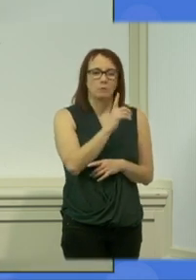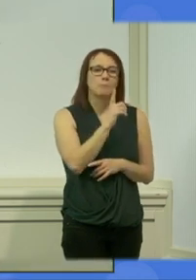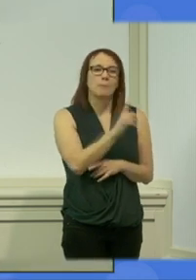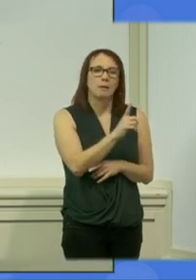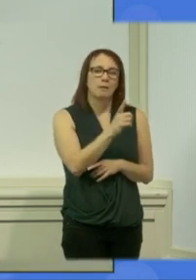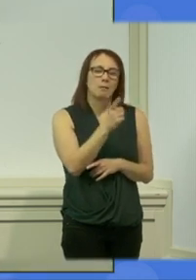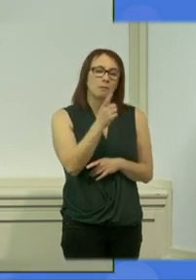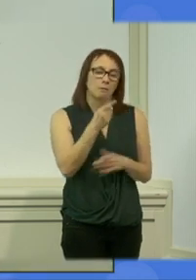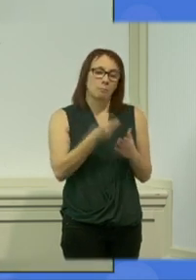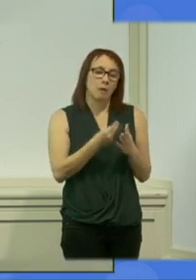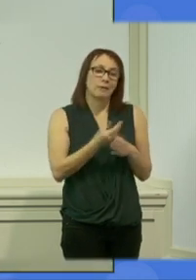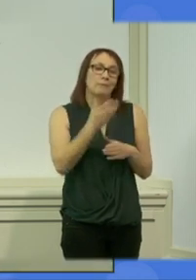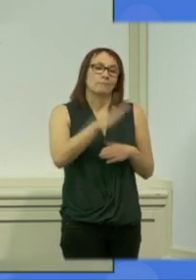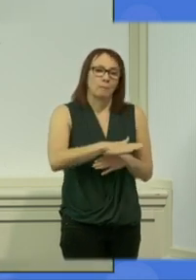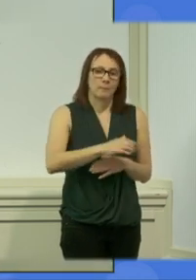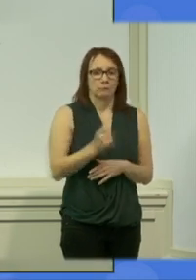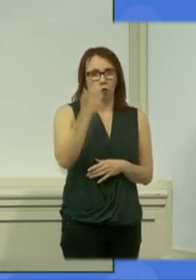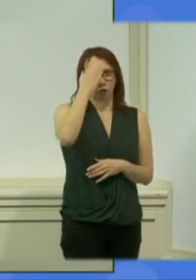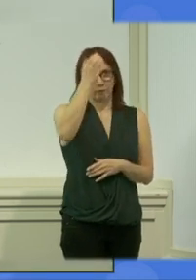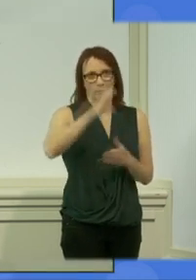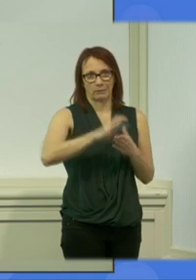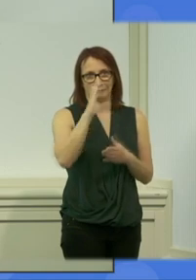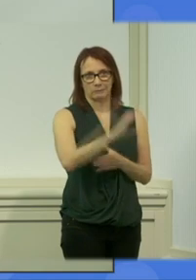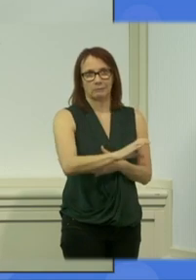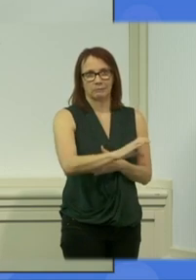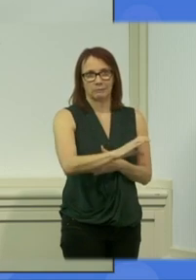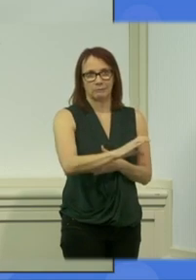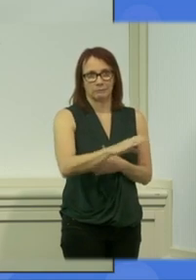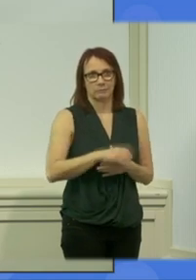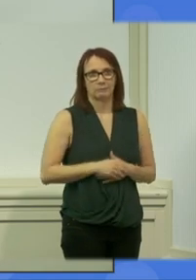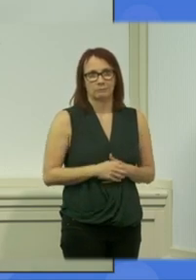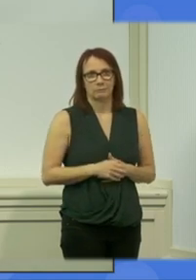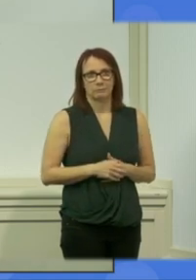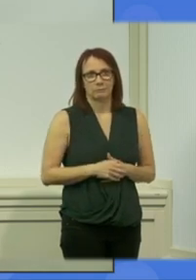their money from the Scottish government to pay for schools.